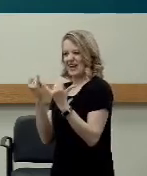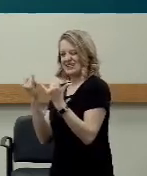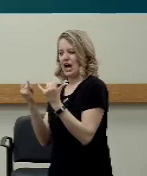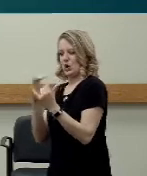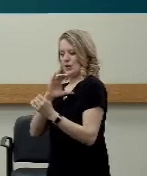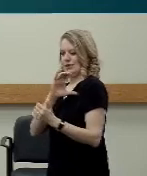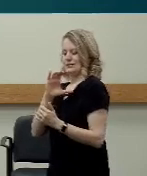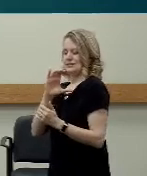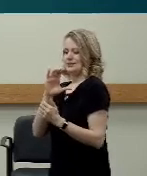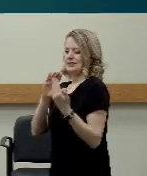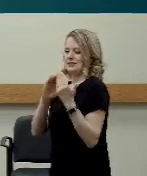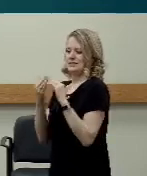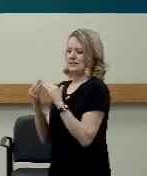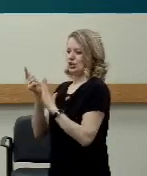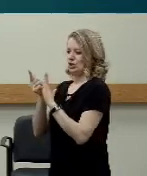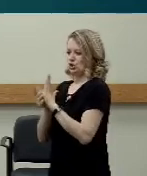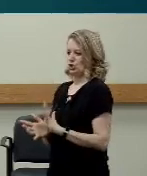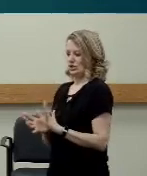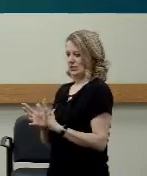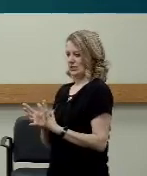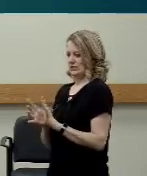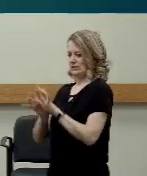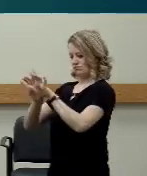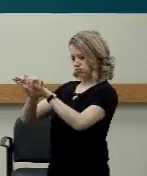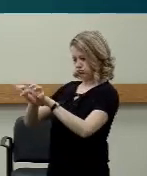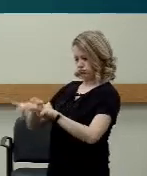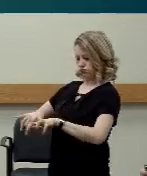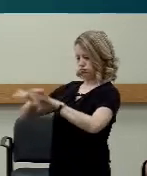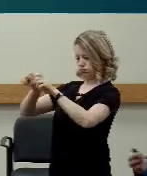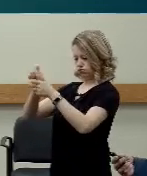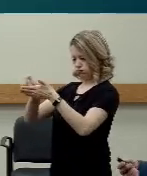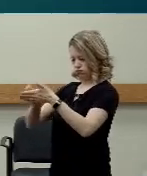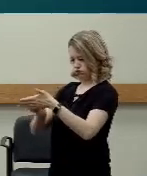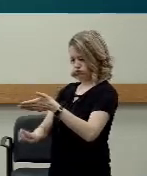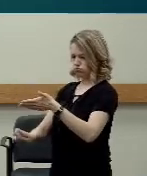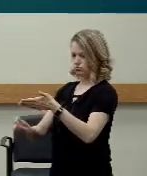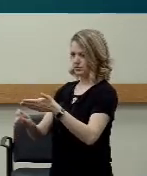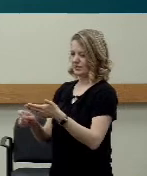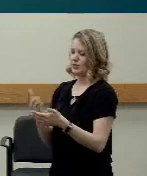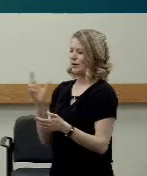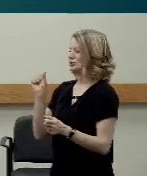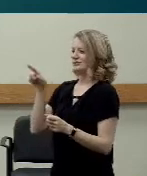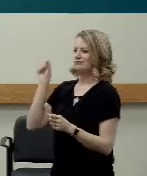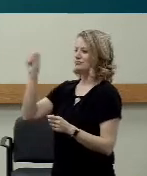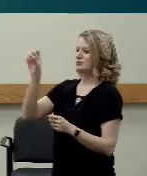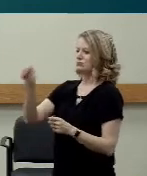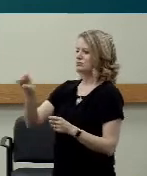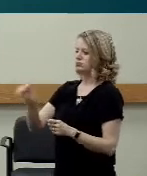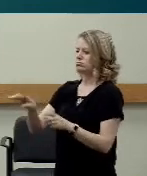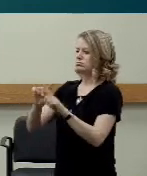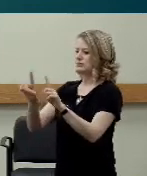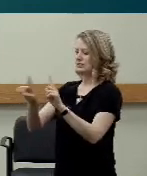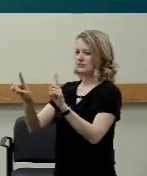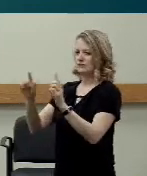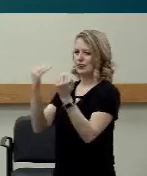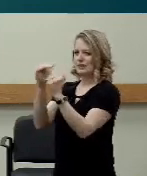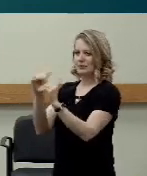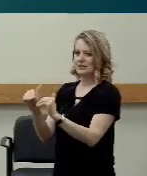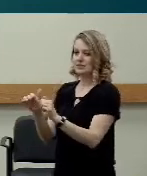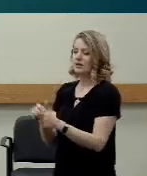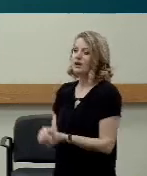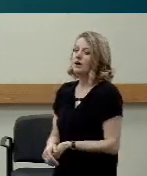the next day or two, where they'll be in better order. Okay, so these are just a splattering of these new restrictions. A